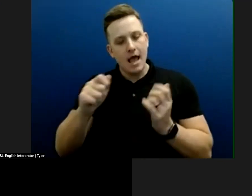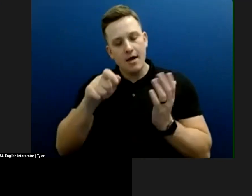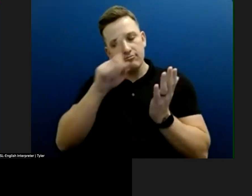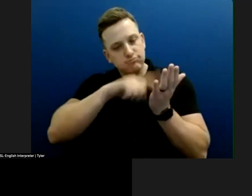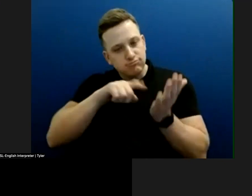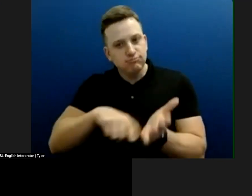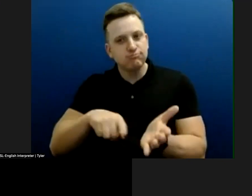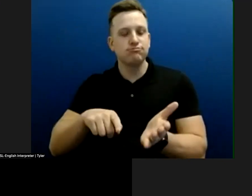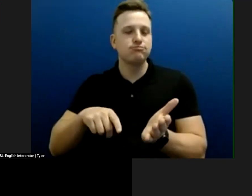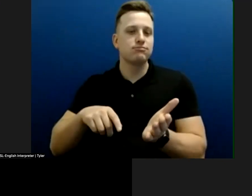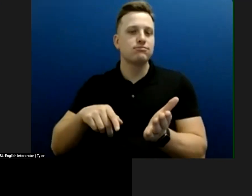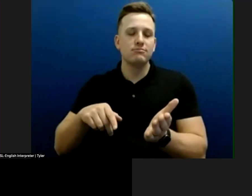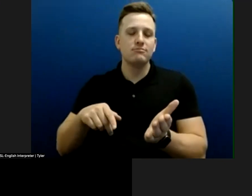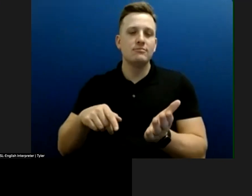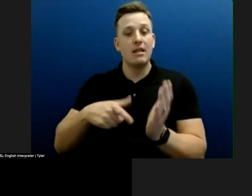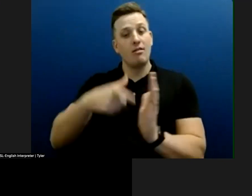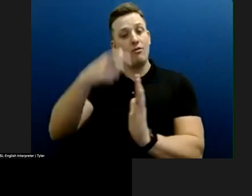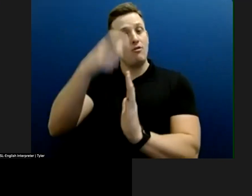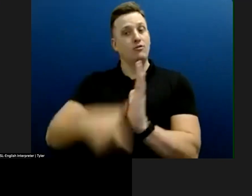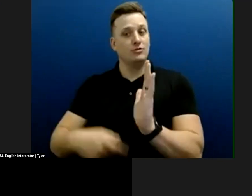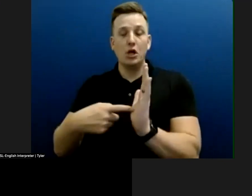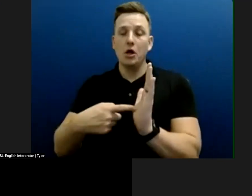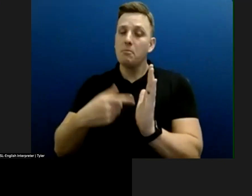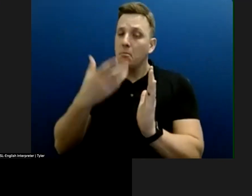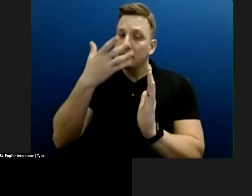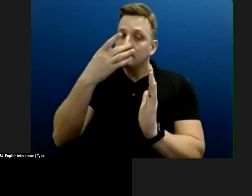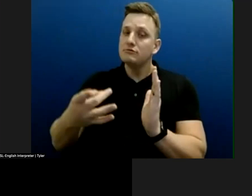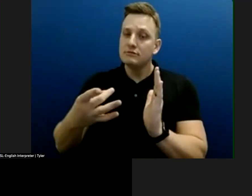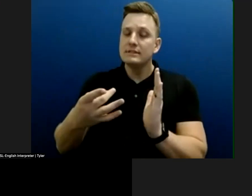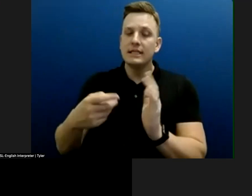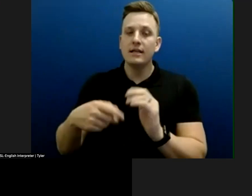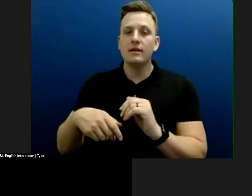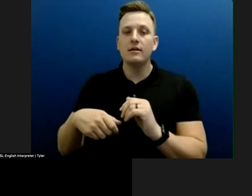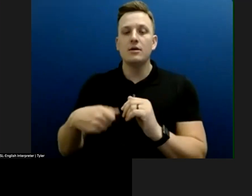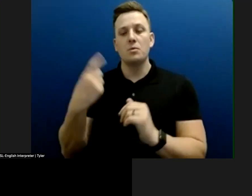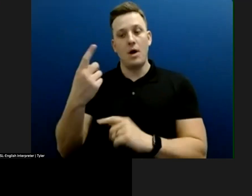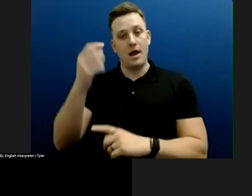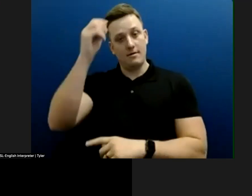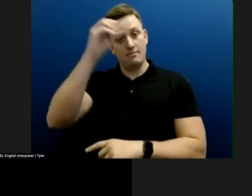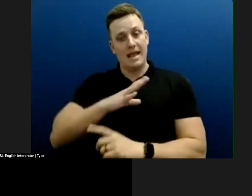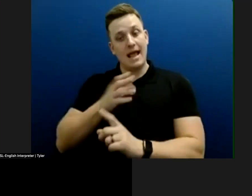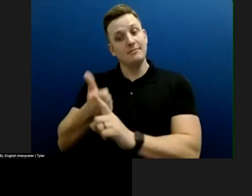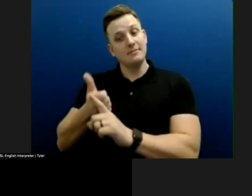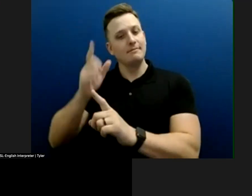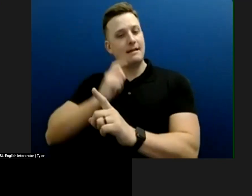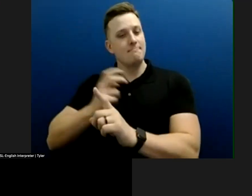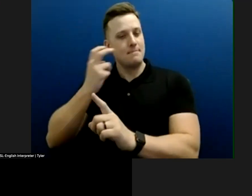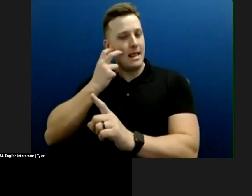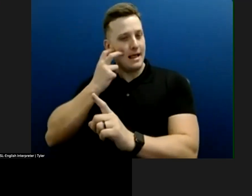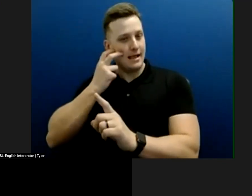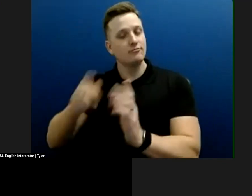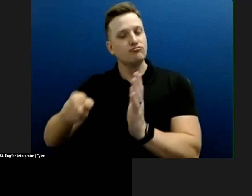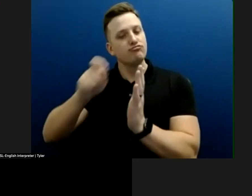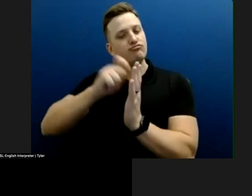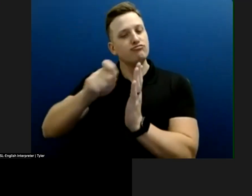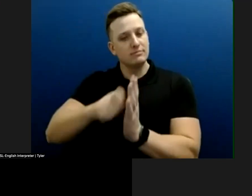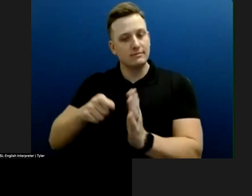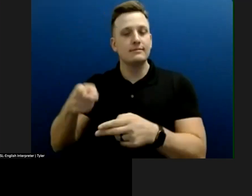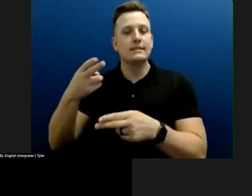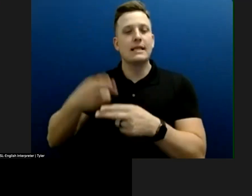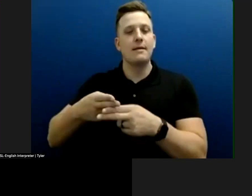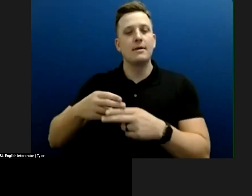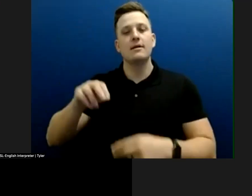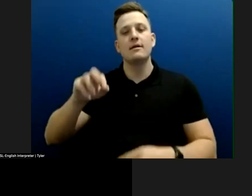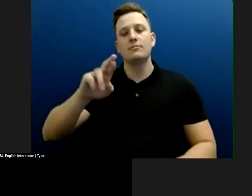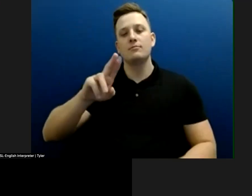stuff written by a man who is himself deaf-blind, a man called Russ